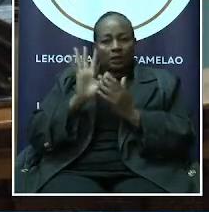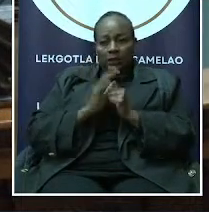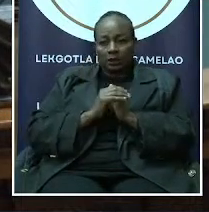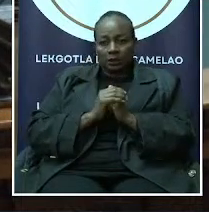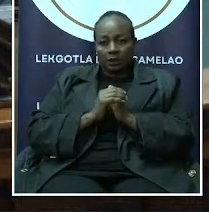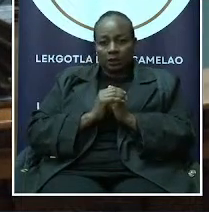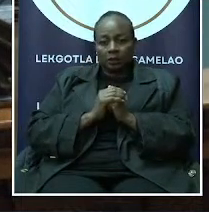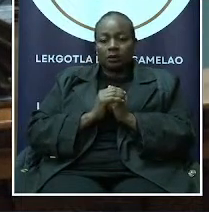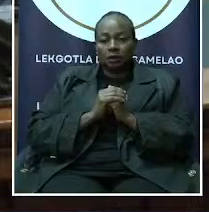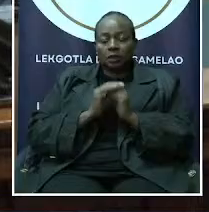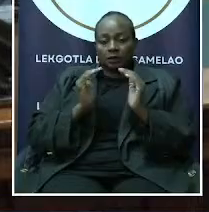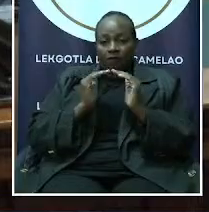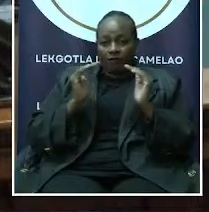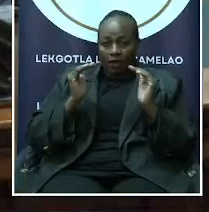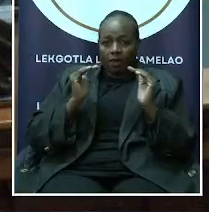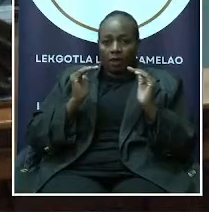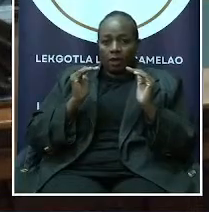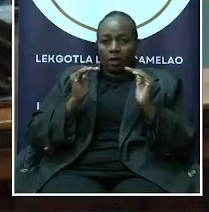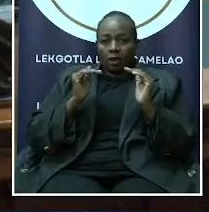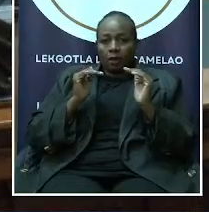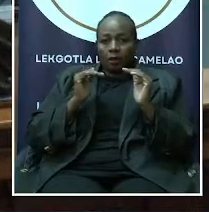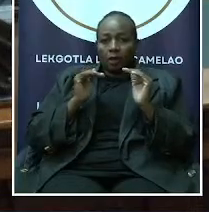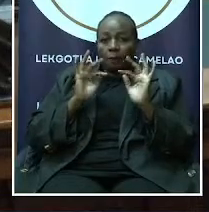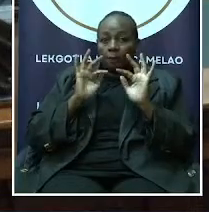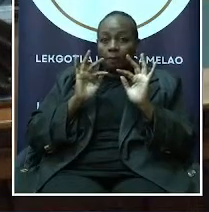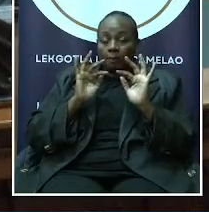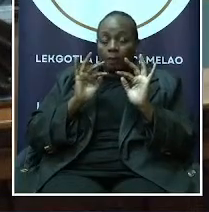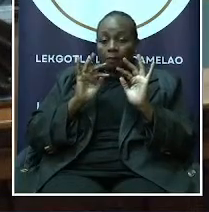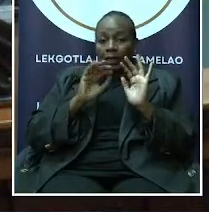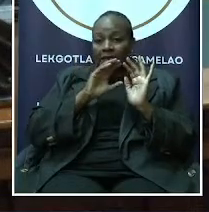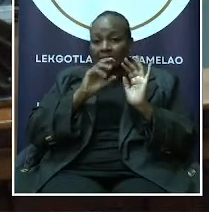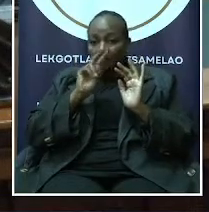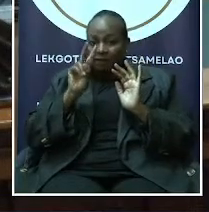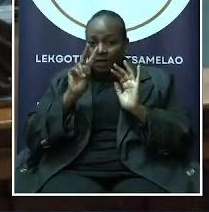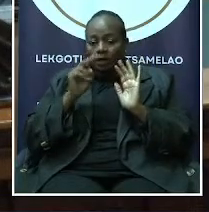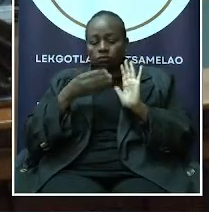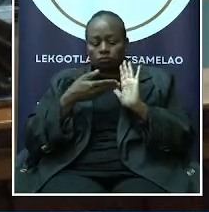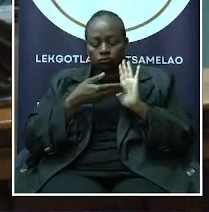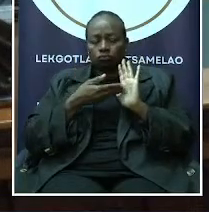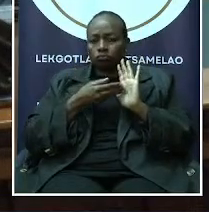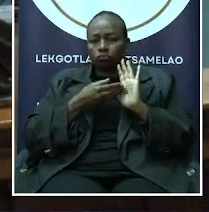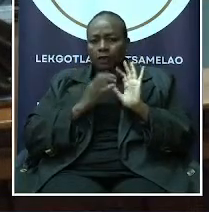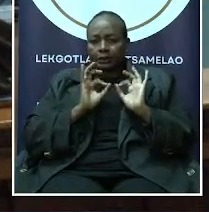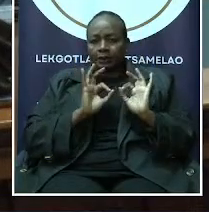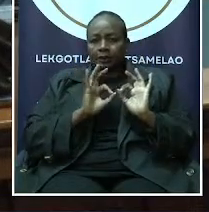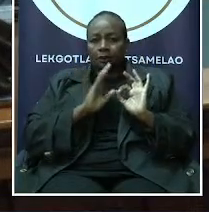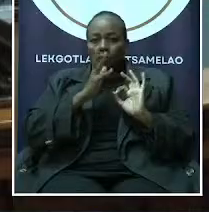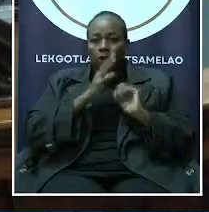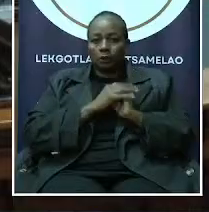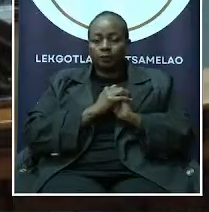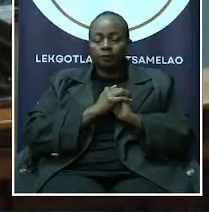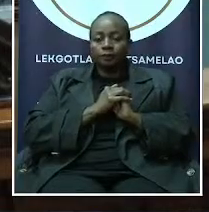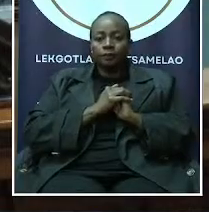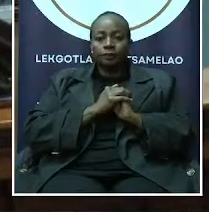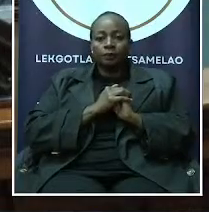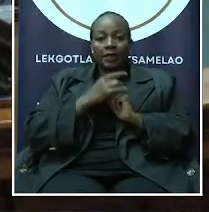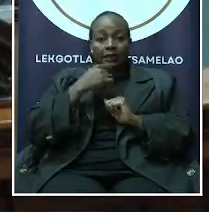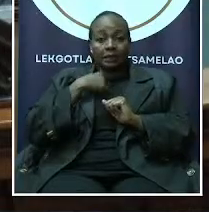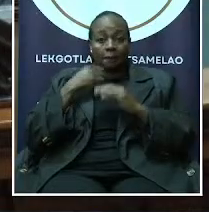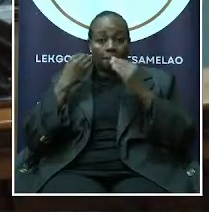affair, and it's going to look very good on everyone's CV. I would like to begin by saying that as a business